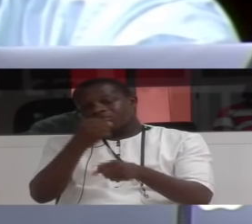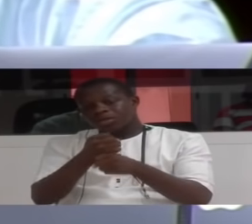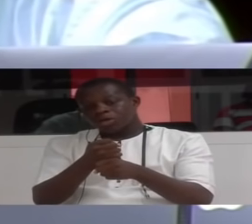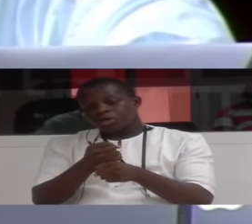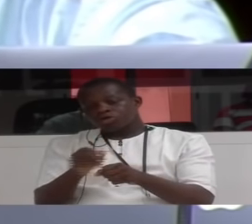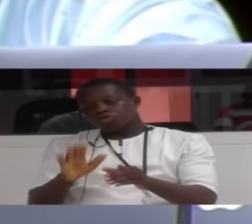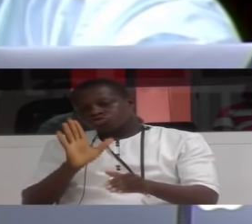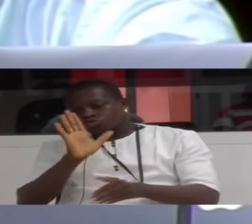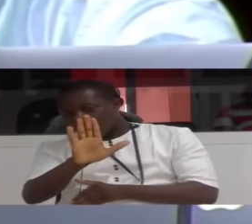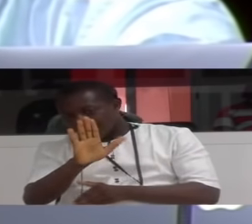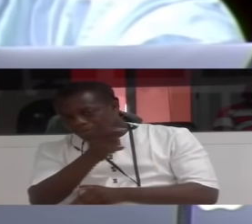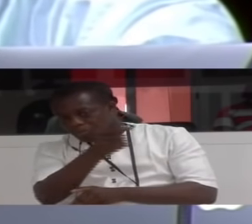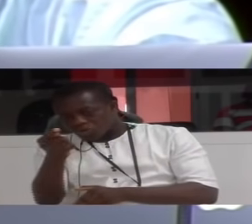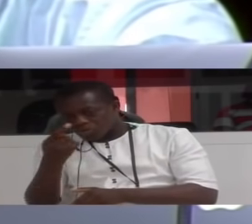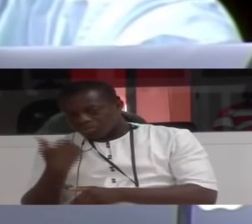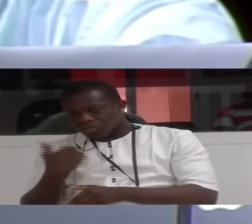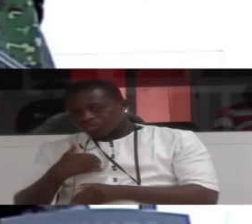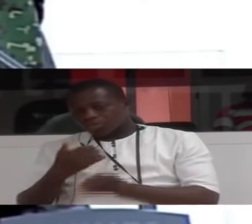je. Abalantali bulle bang.